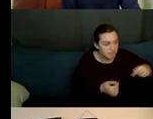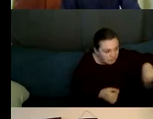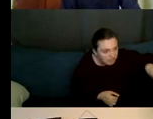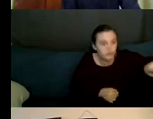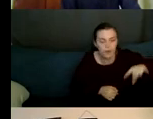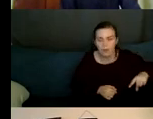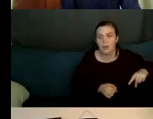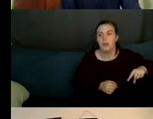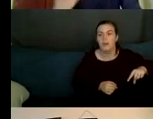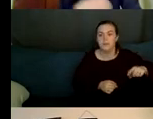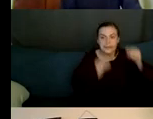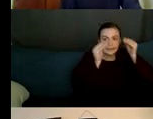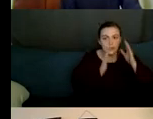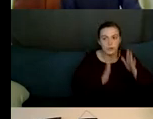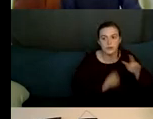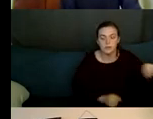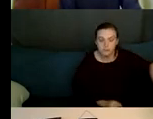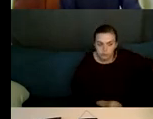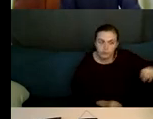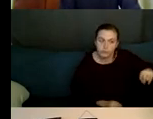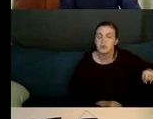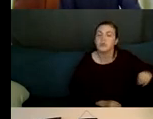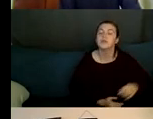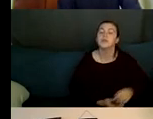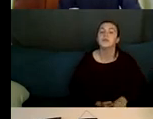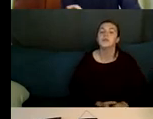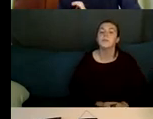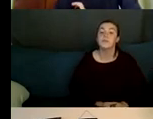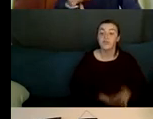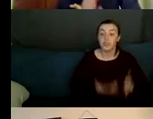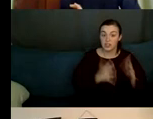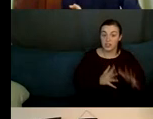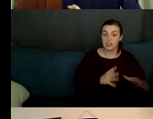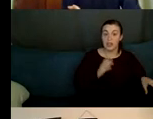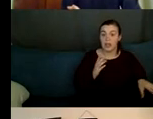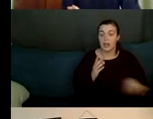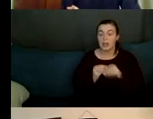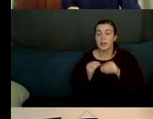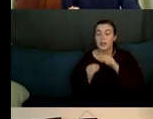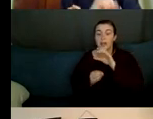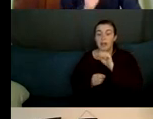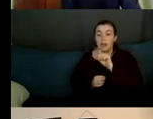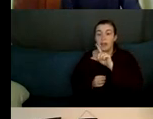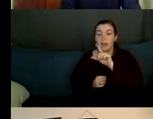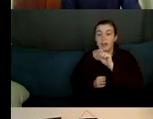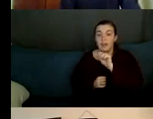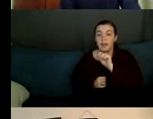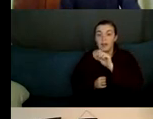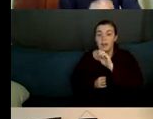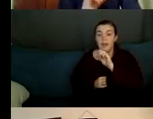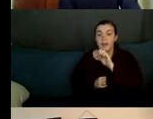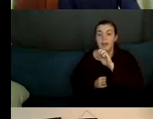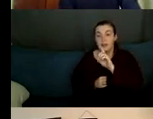it, you can add it to your calendar. Make sure that you do have your moderators scheduled for every single